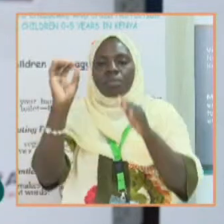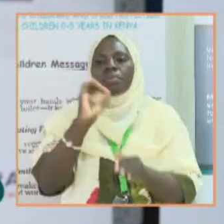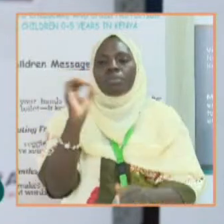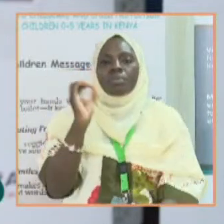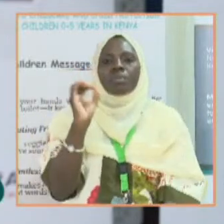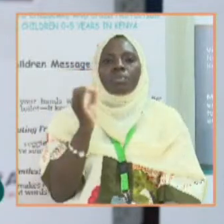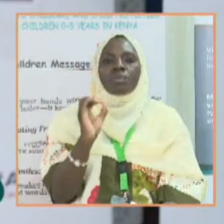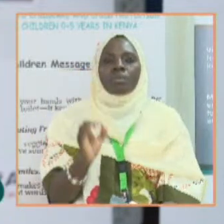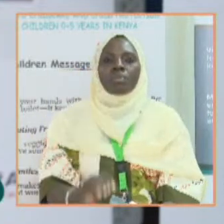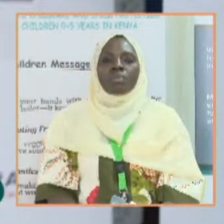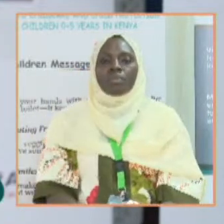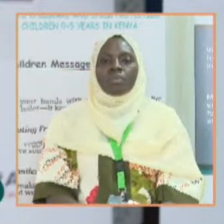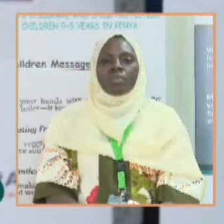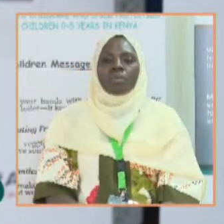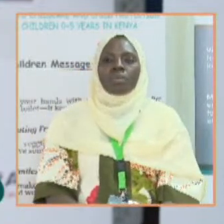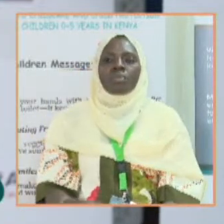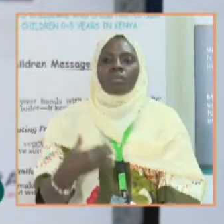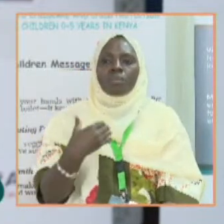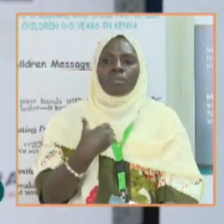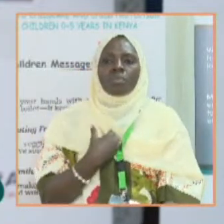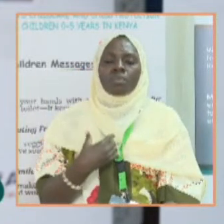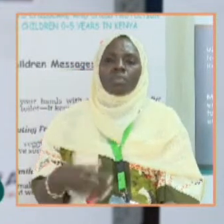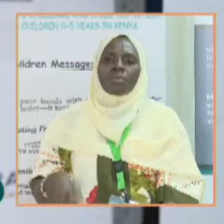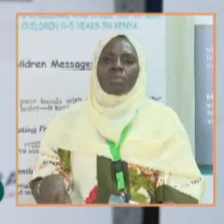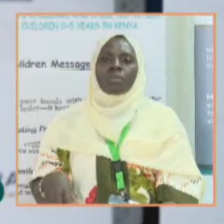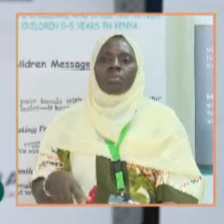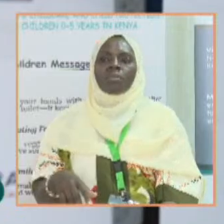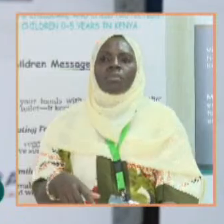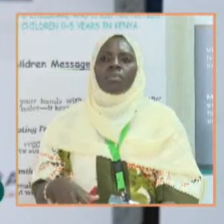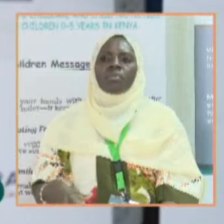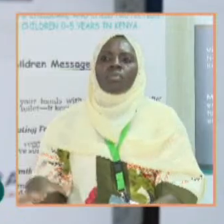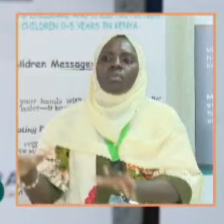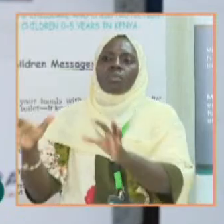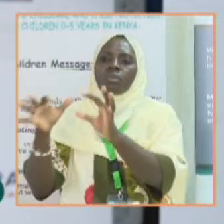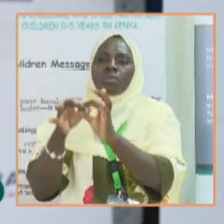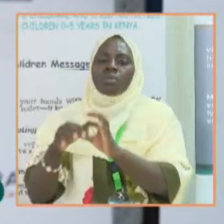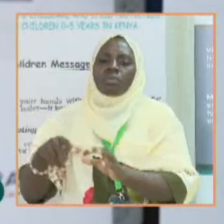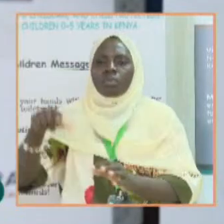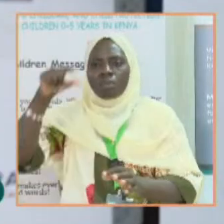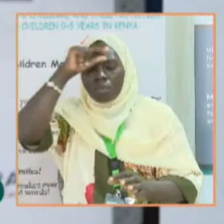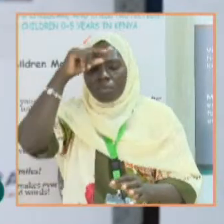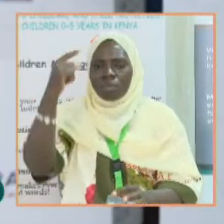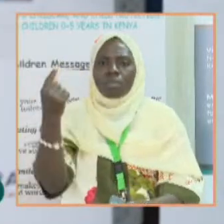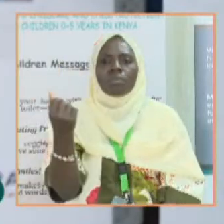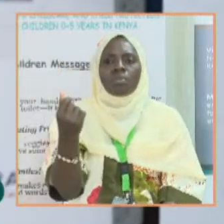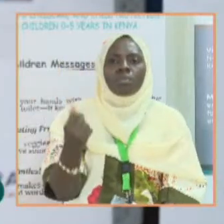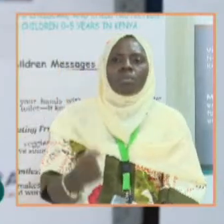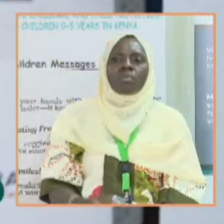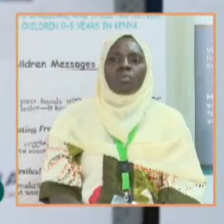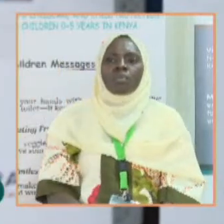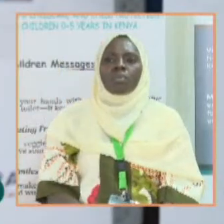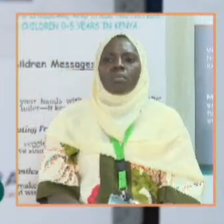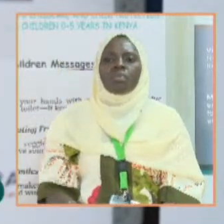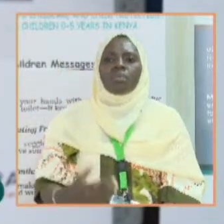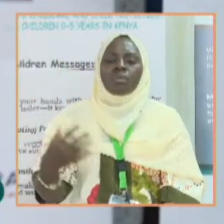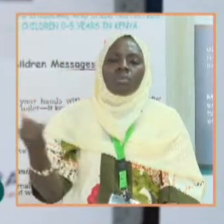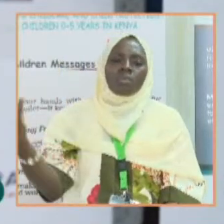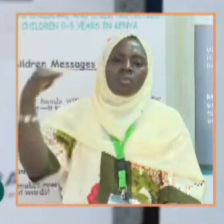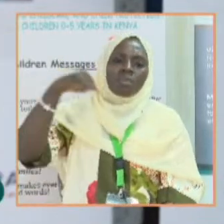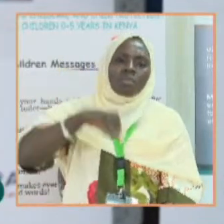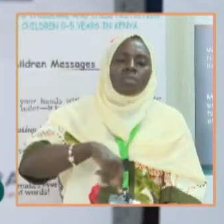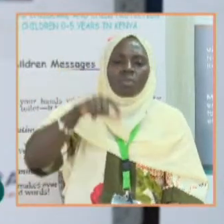also does not have any associated government funding and implementation. It does not include key government sectors.